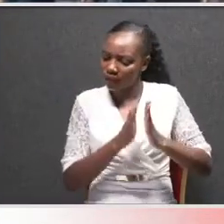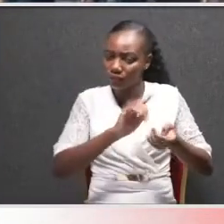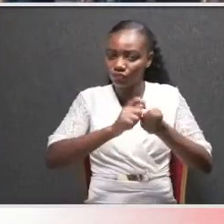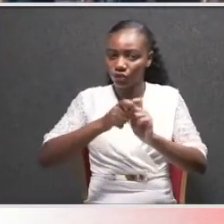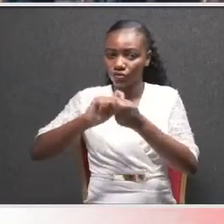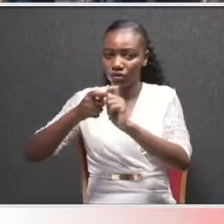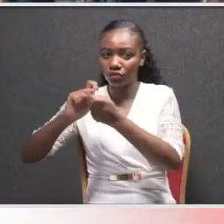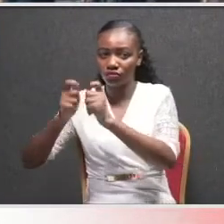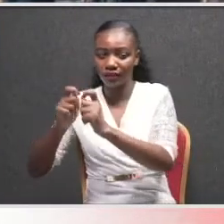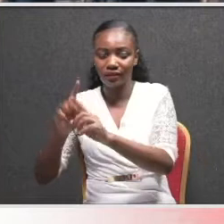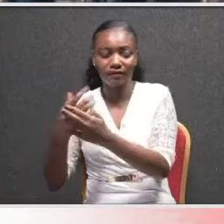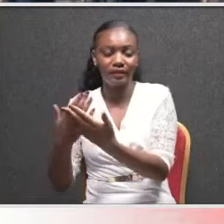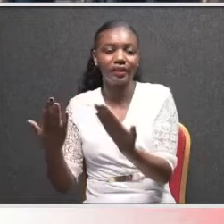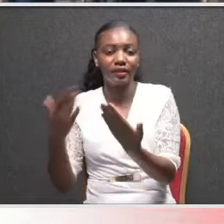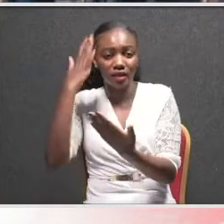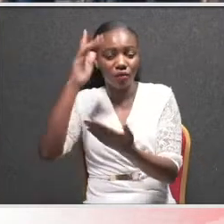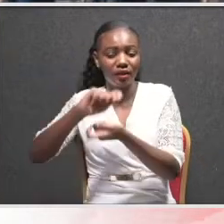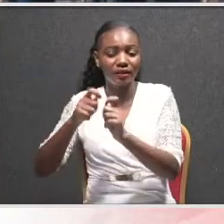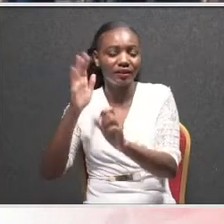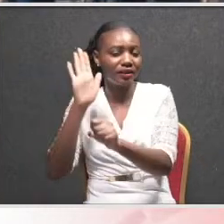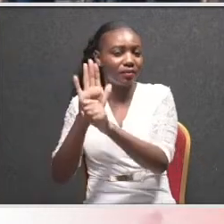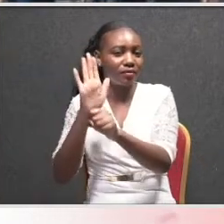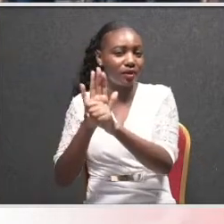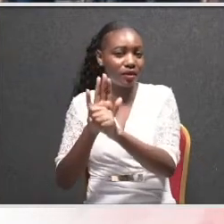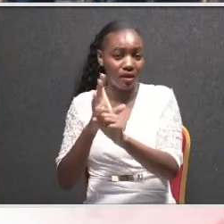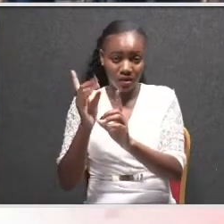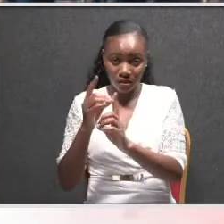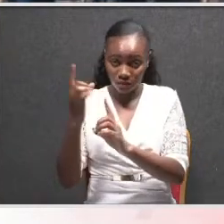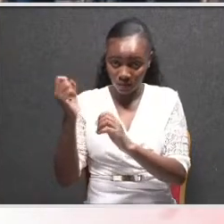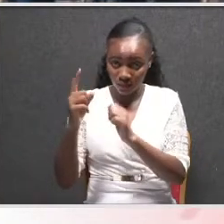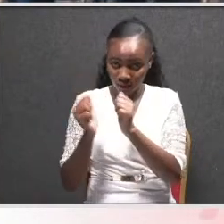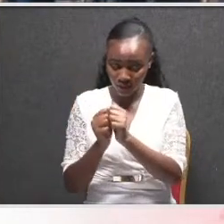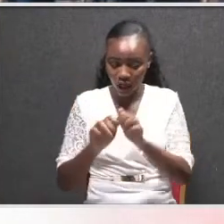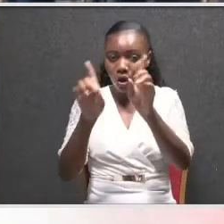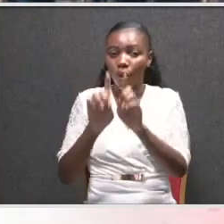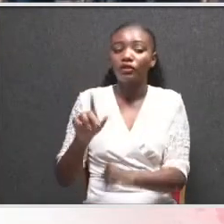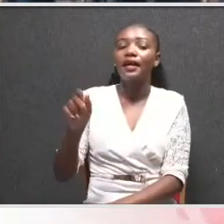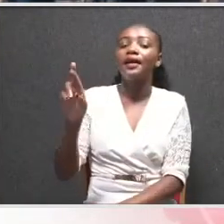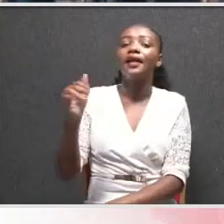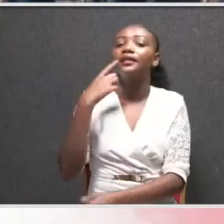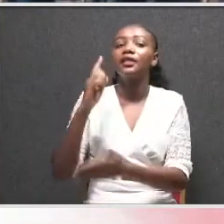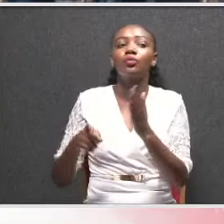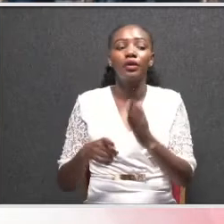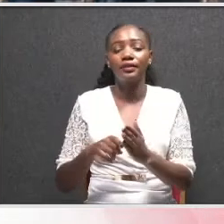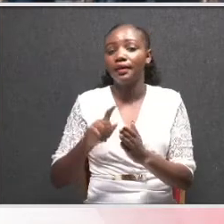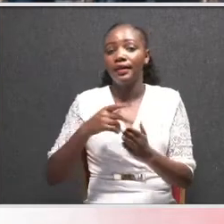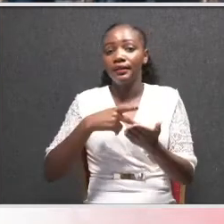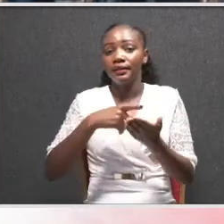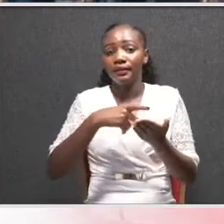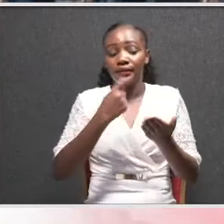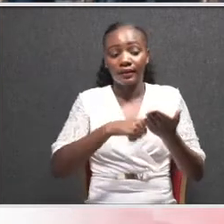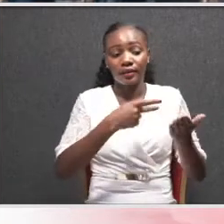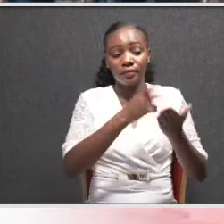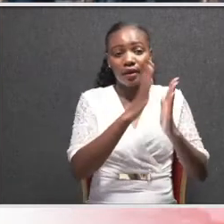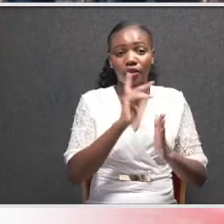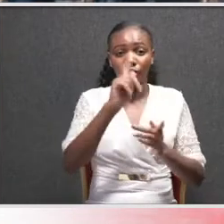rate of duty for inflation on October 1st. The Kenya Revenue Authority says the taxman would adjust the rate of excise